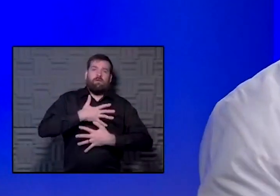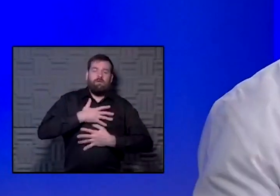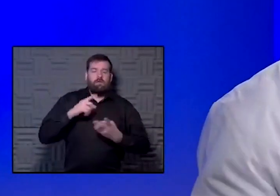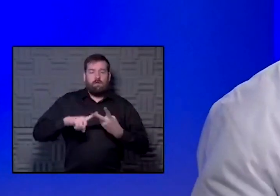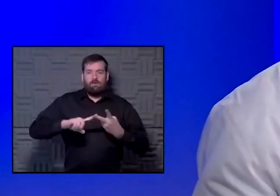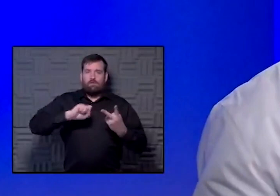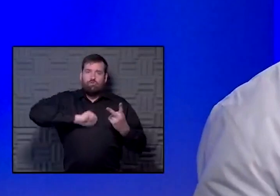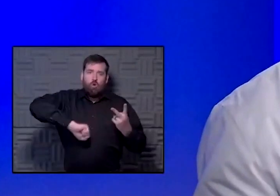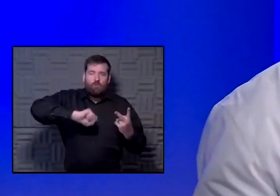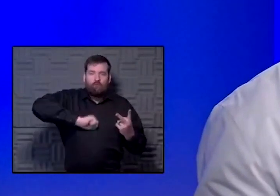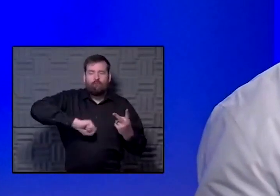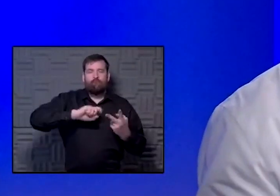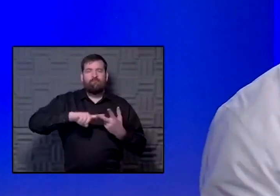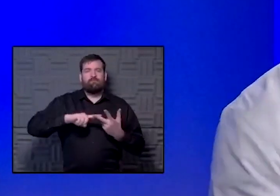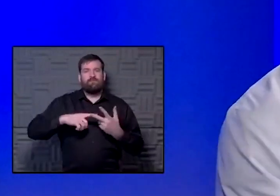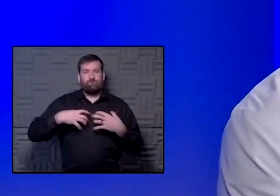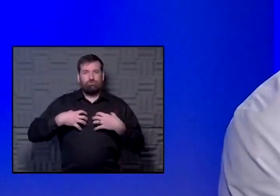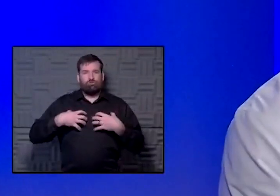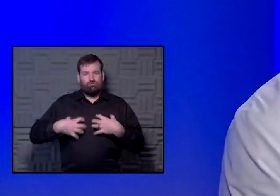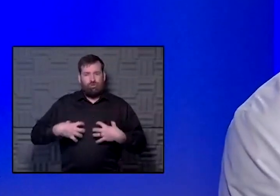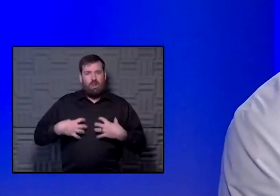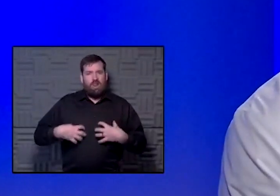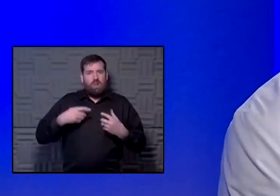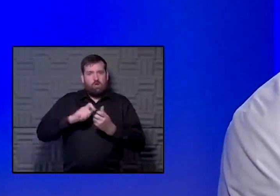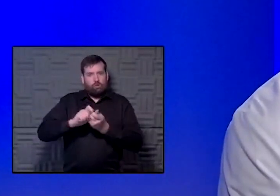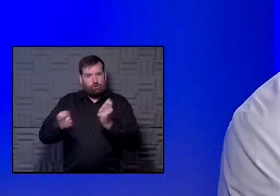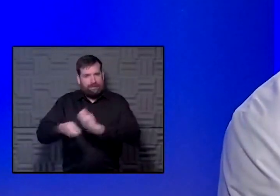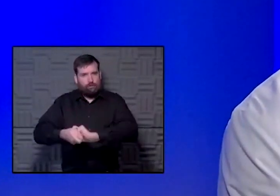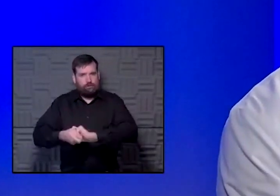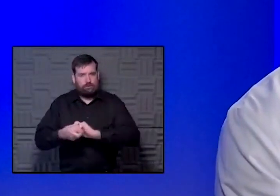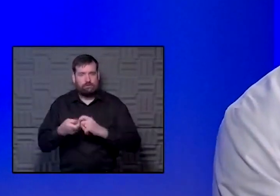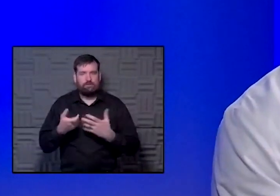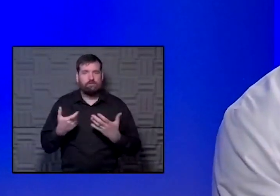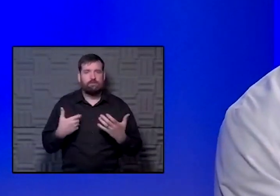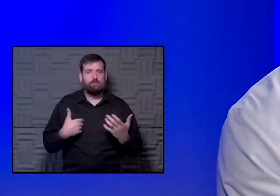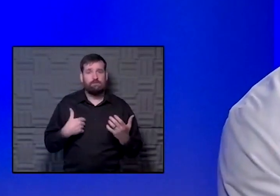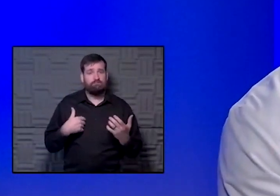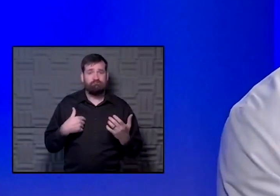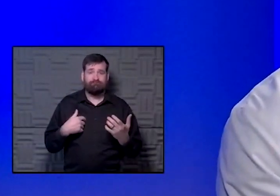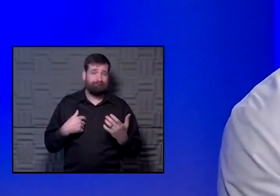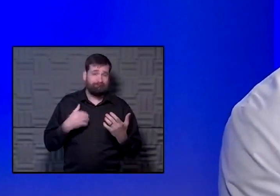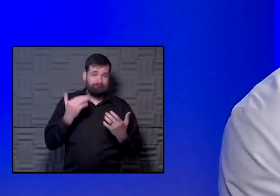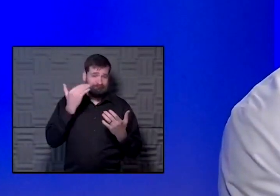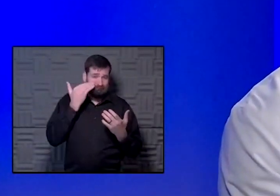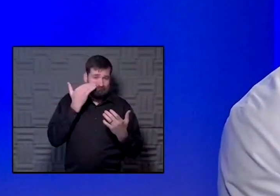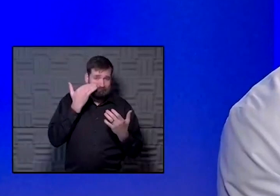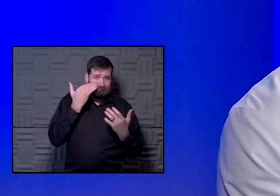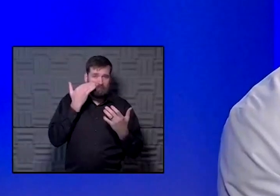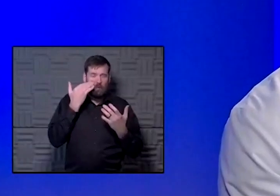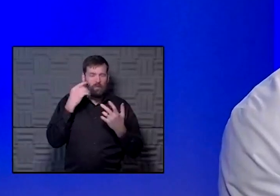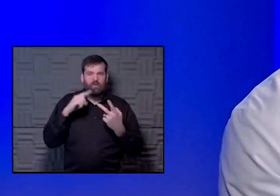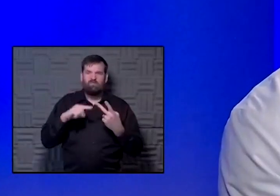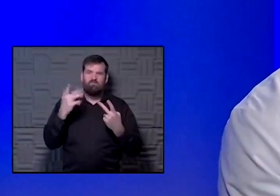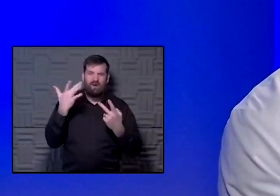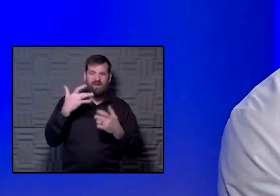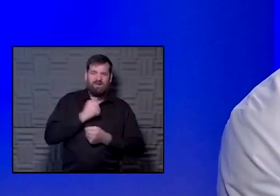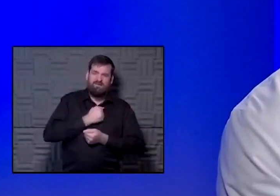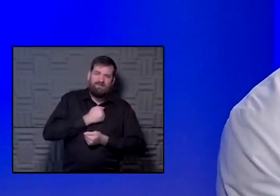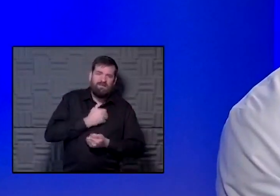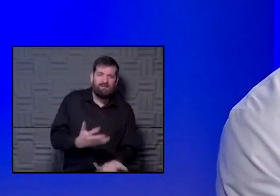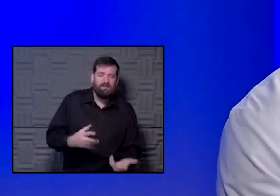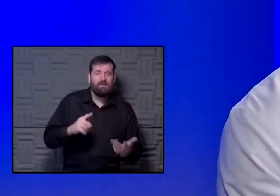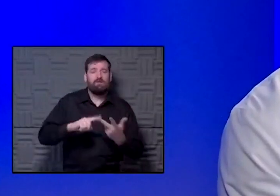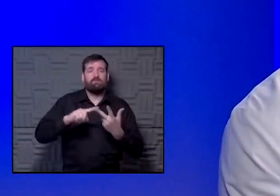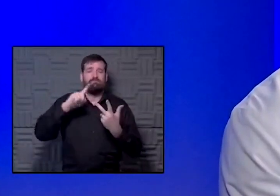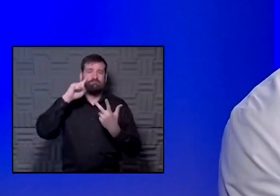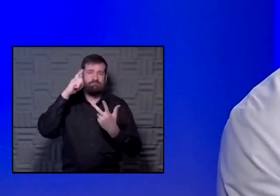and the lung infiltrates, the changes in your lung. We don't really know the mechanism of the fatigue or the brain fog yet,